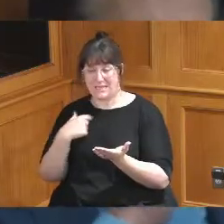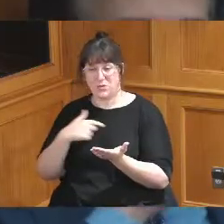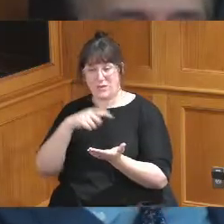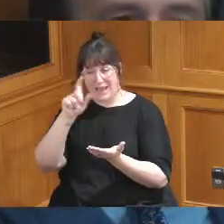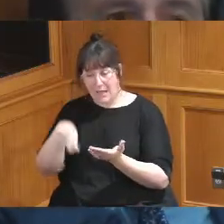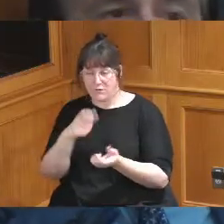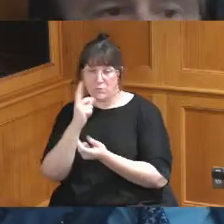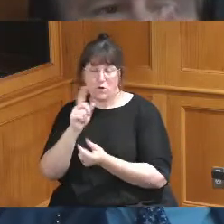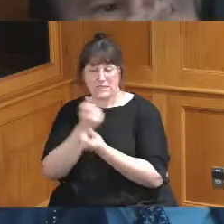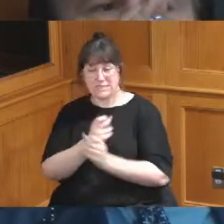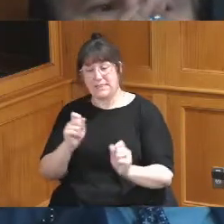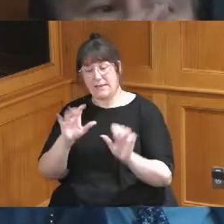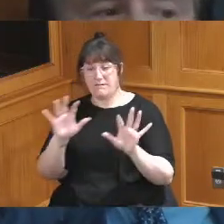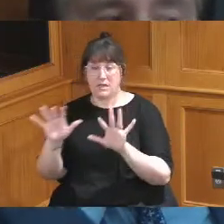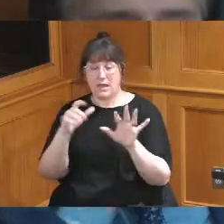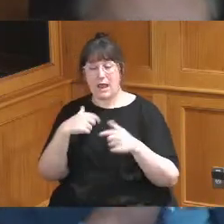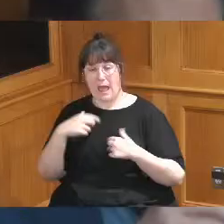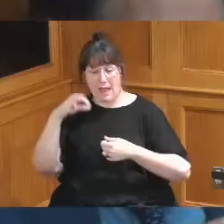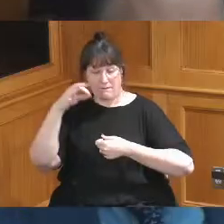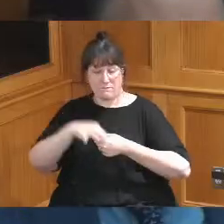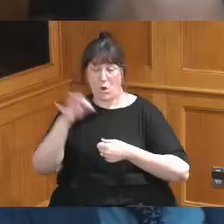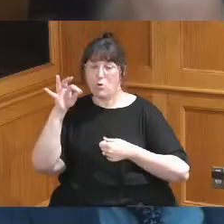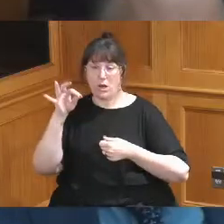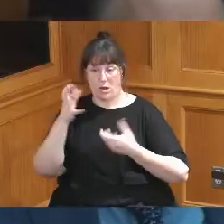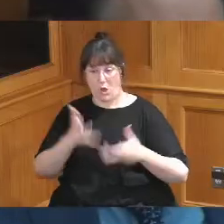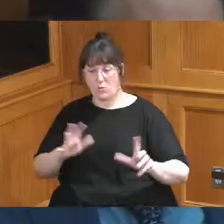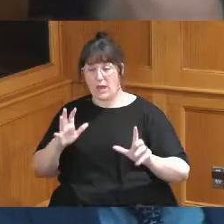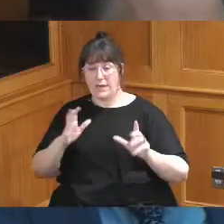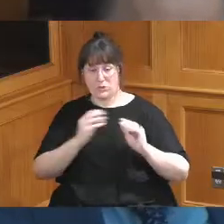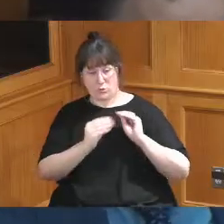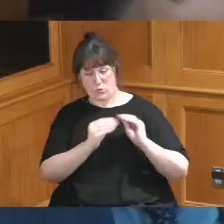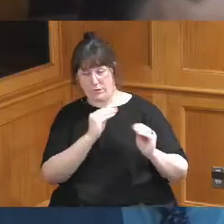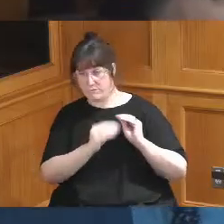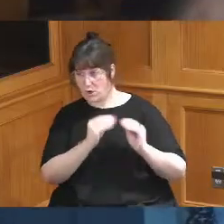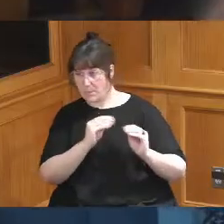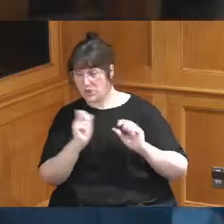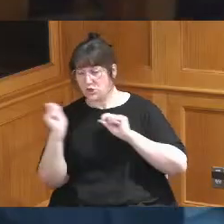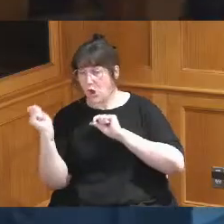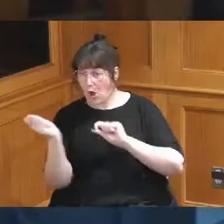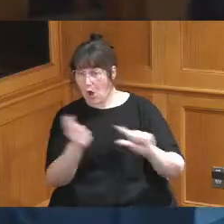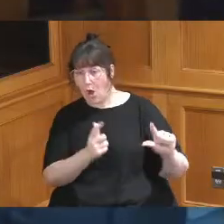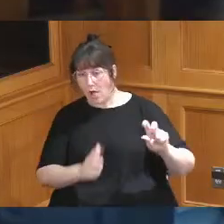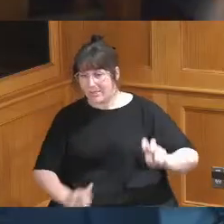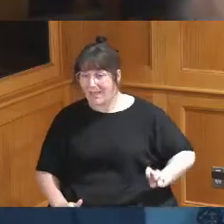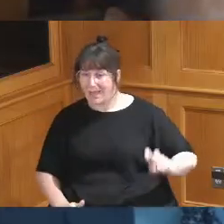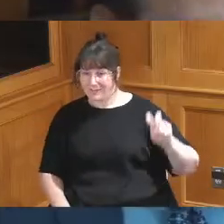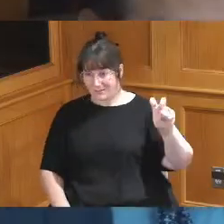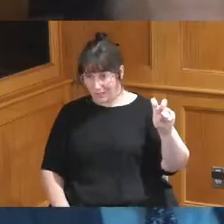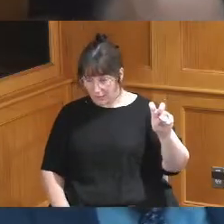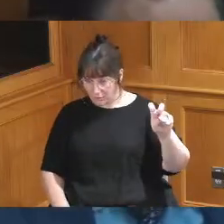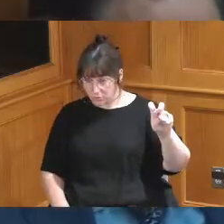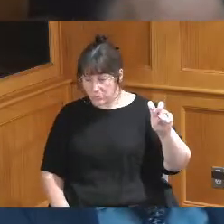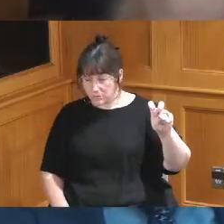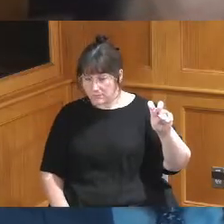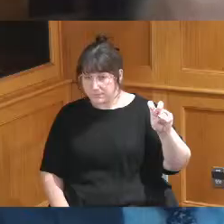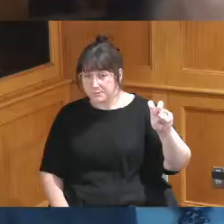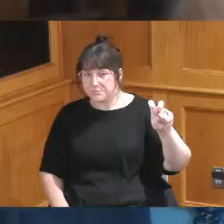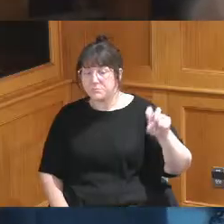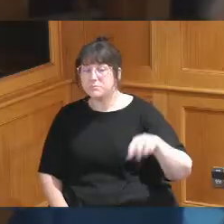safety. So I voted already to refurbish all escalators.